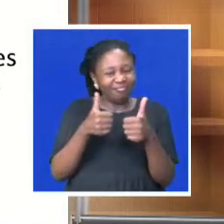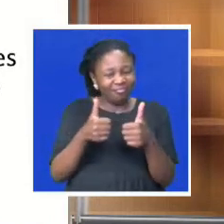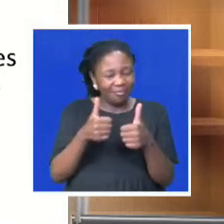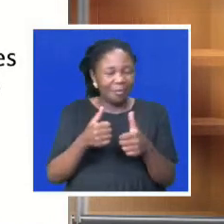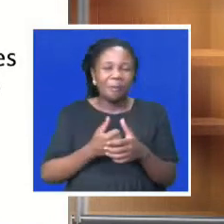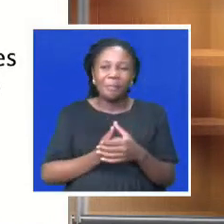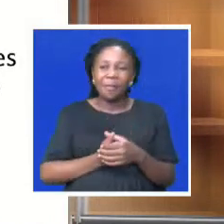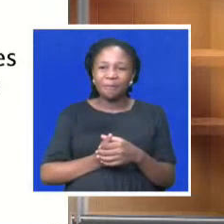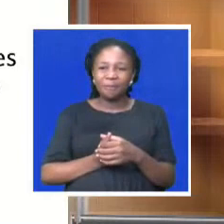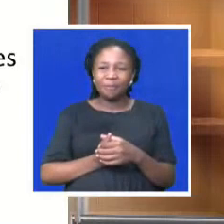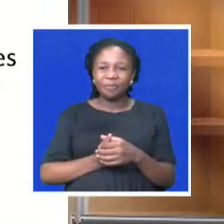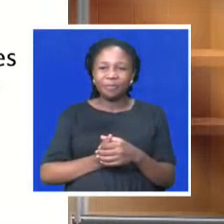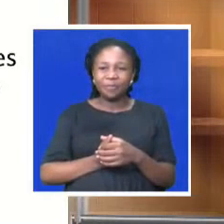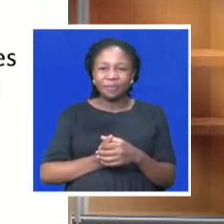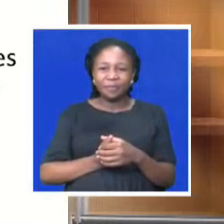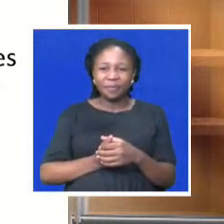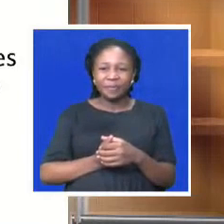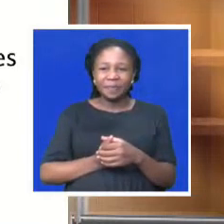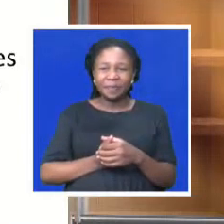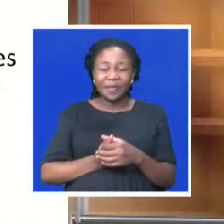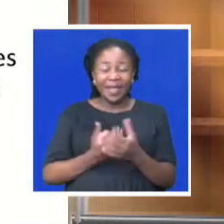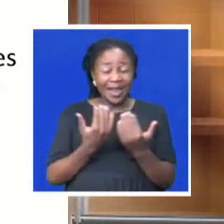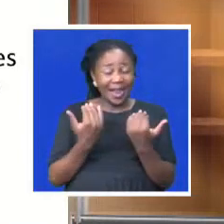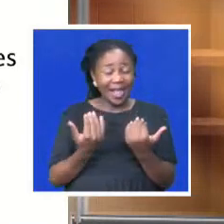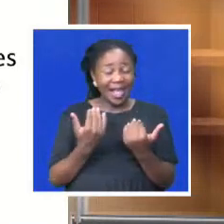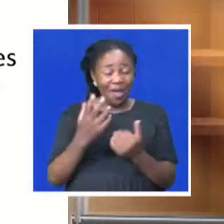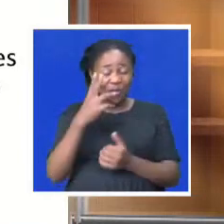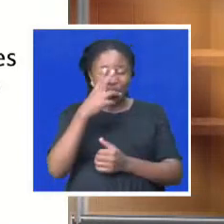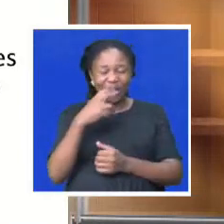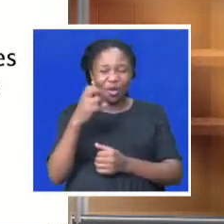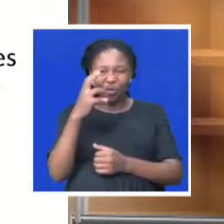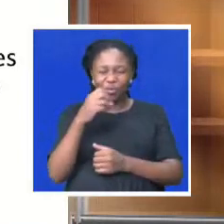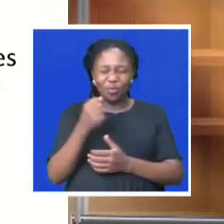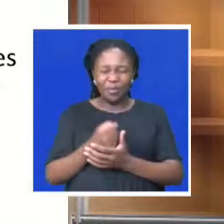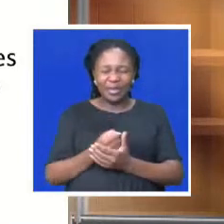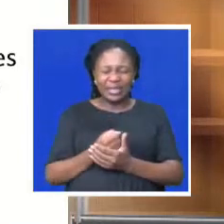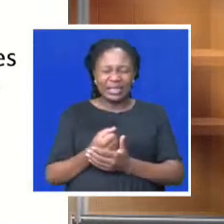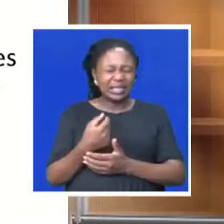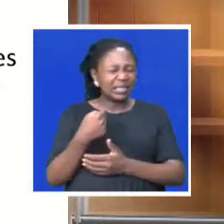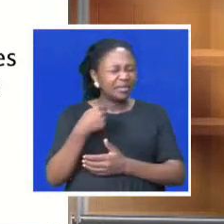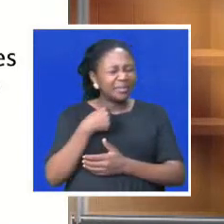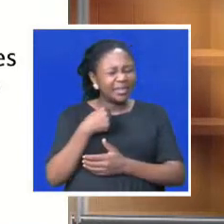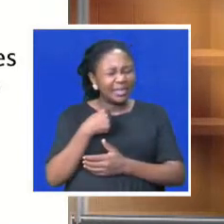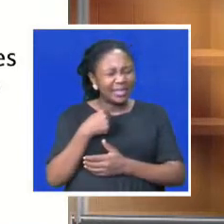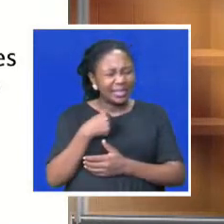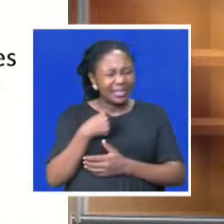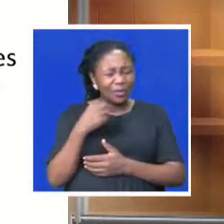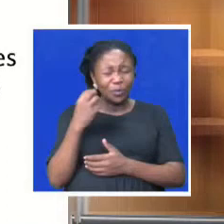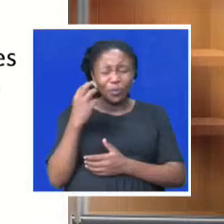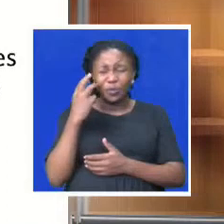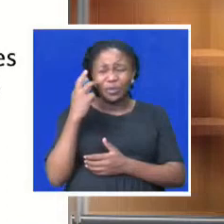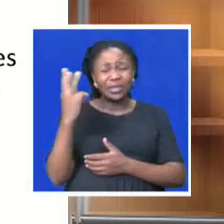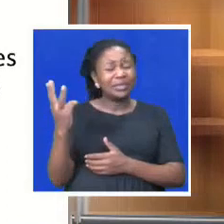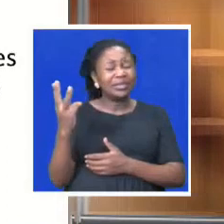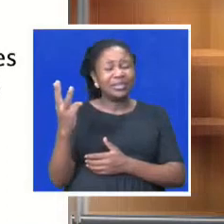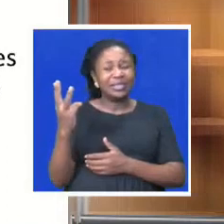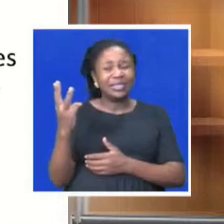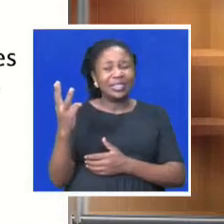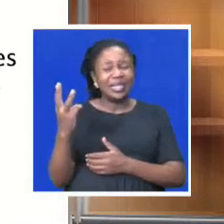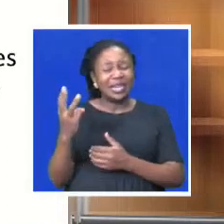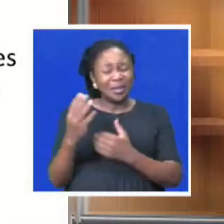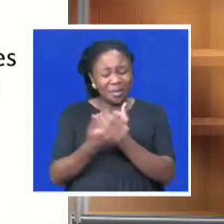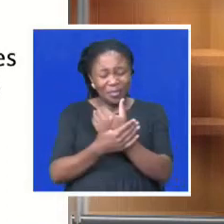Oh, I wish that I was whole again, it sighed. I